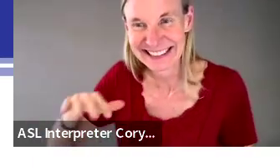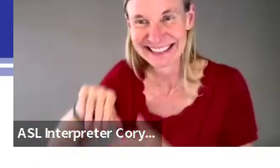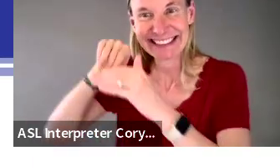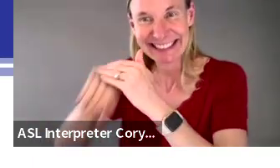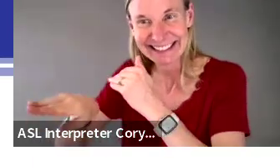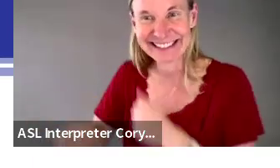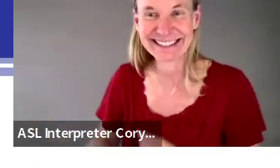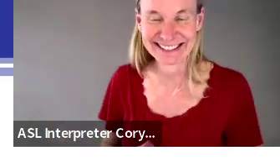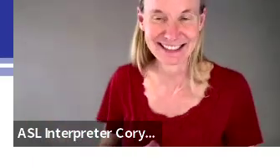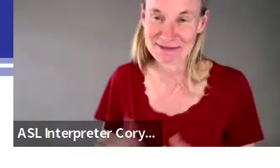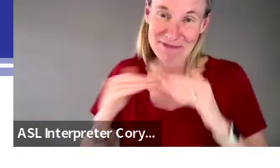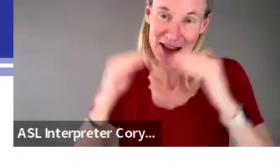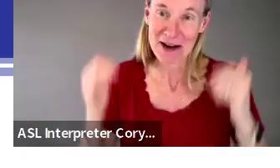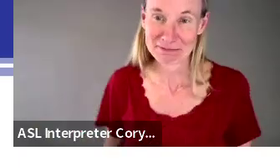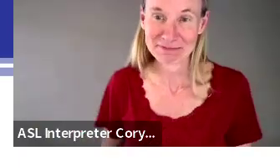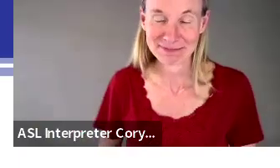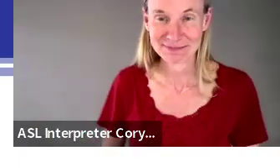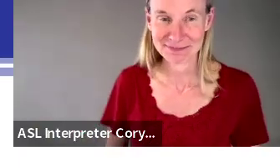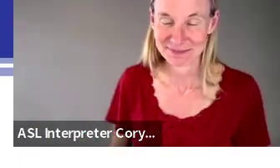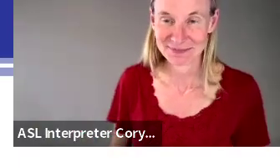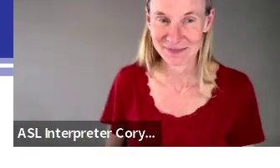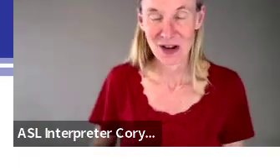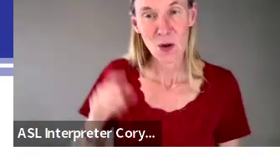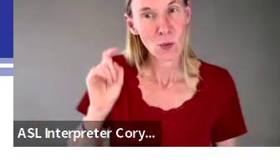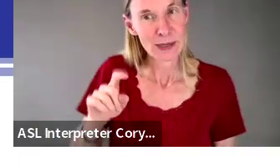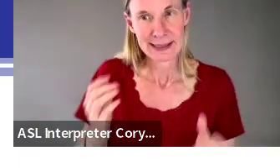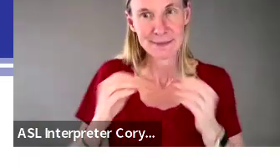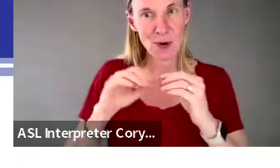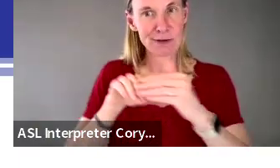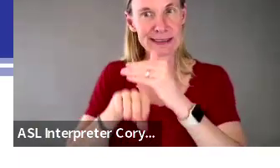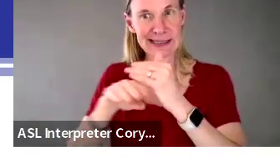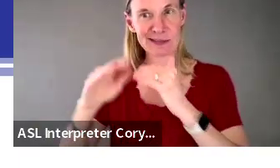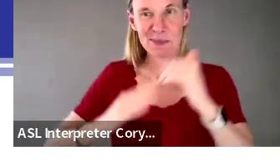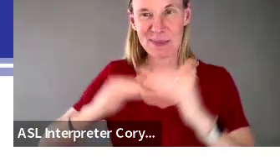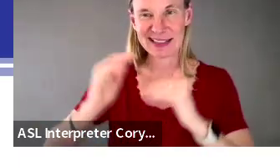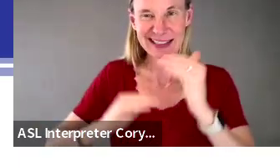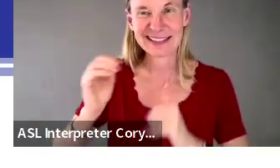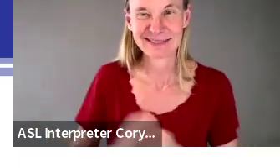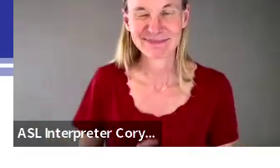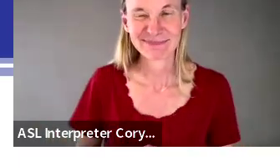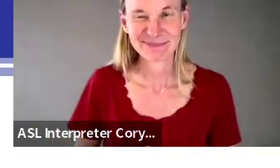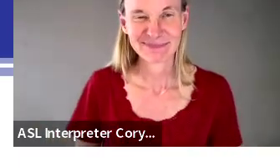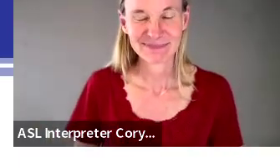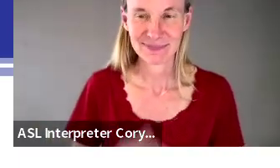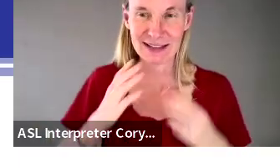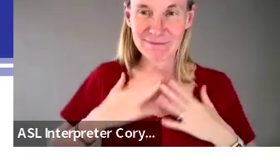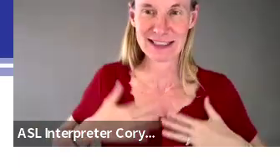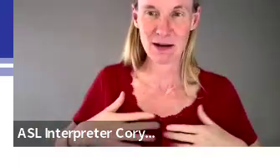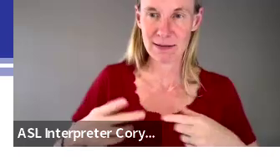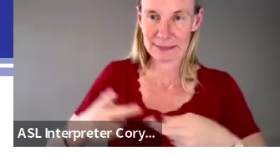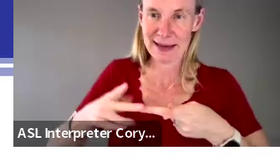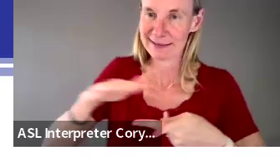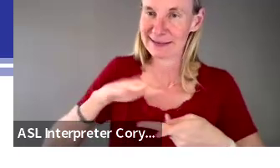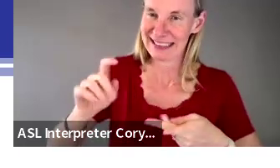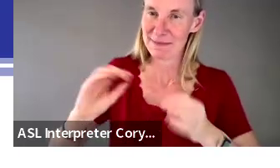fair way to go. And we need more accessible built environments and physical spaces.